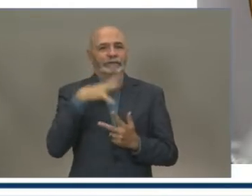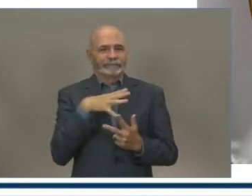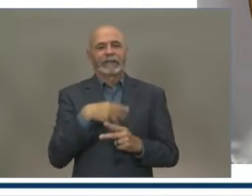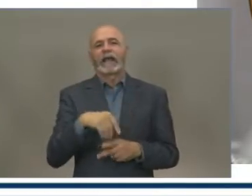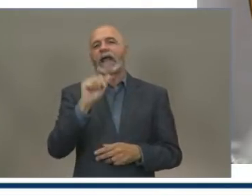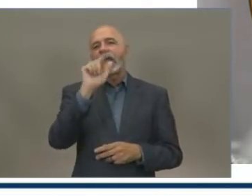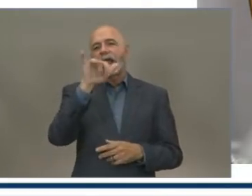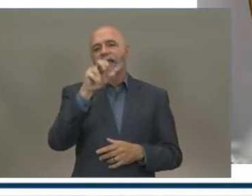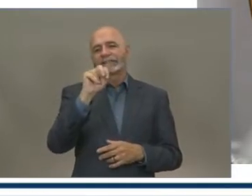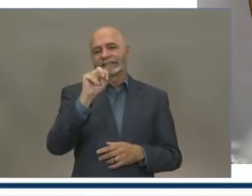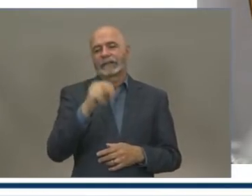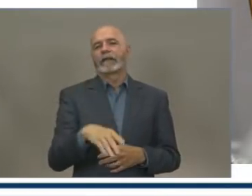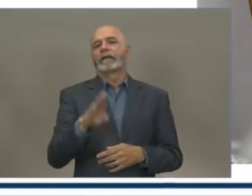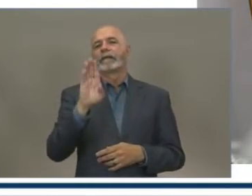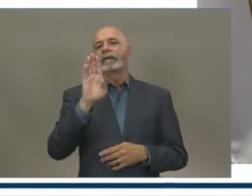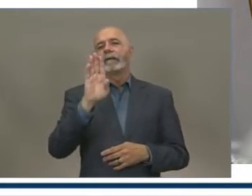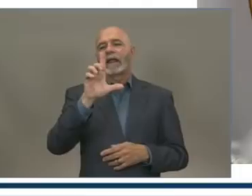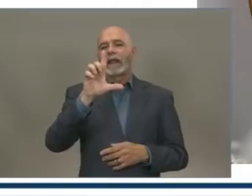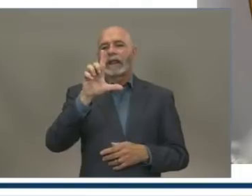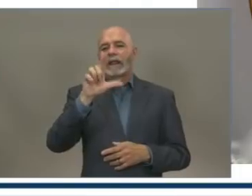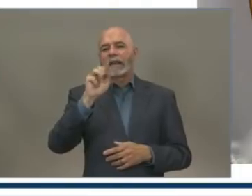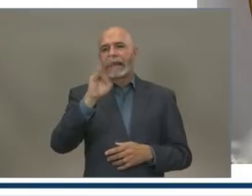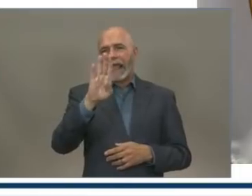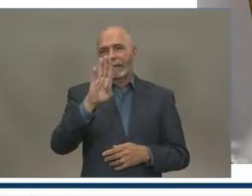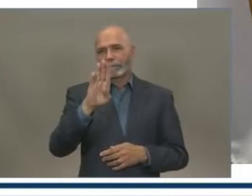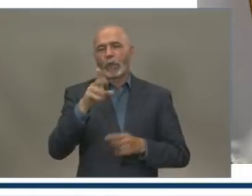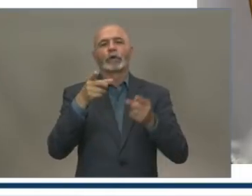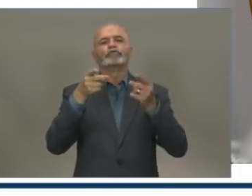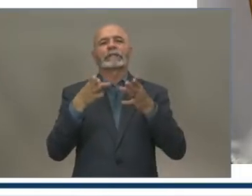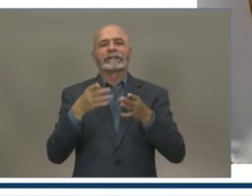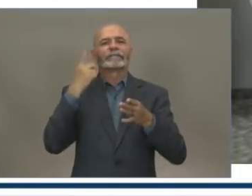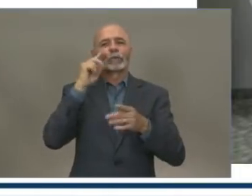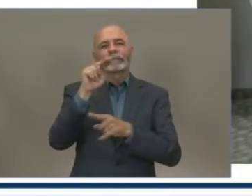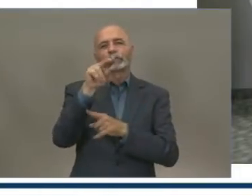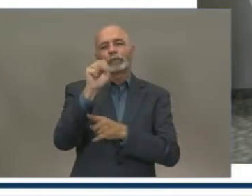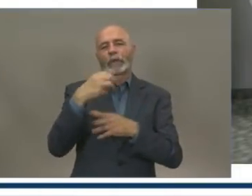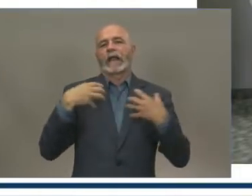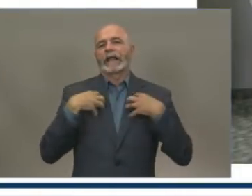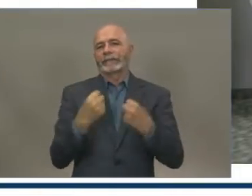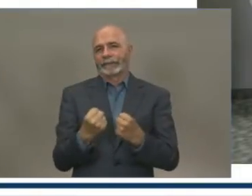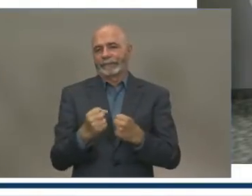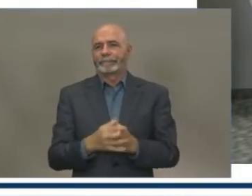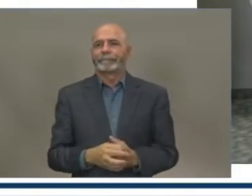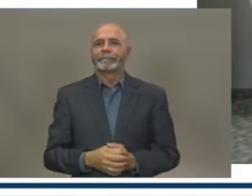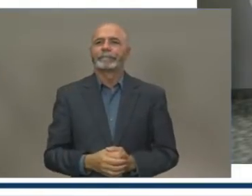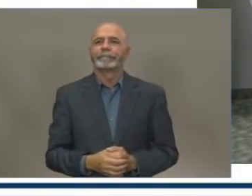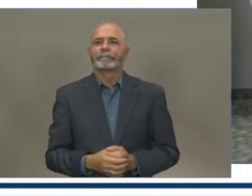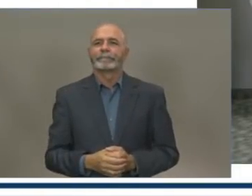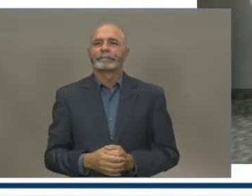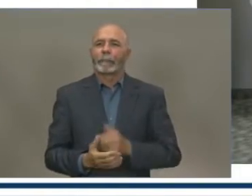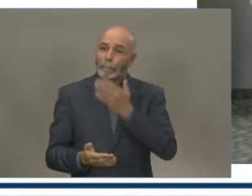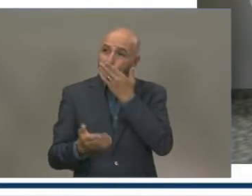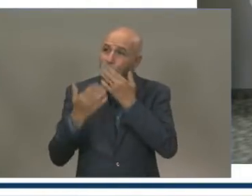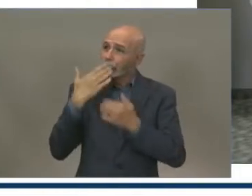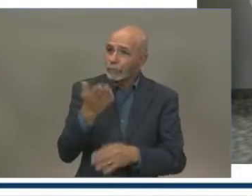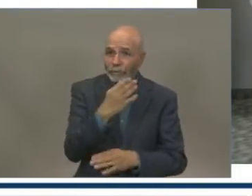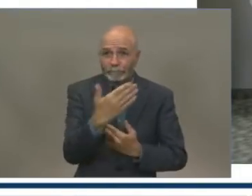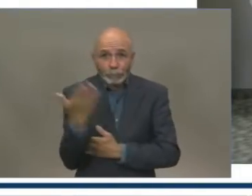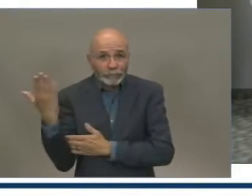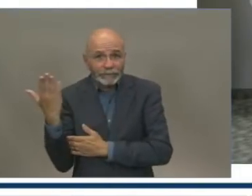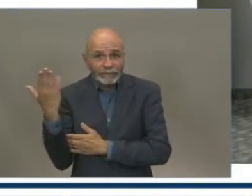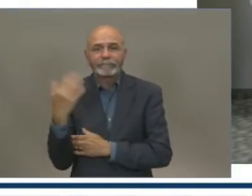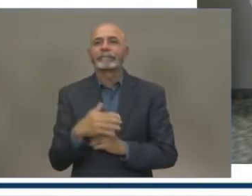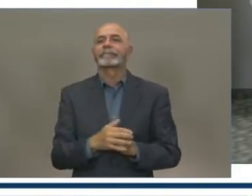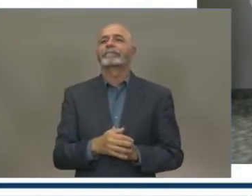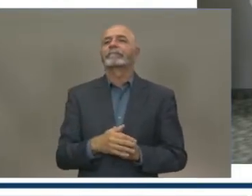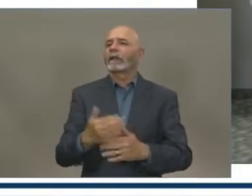Director, Western Zone, Nova Scotia Health. Go ahead, Premier. Good morning. Thank you. Thank you, everyone, for coming. Things